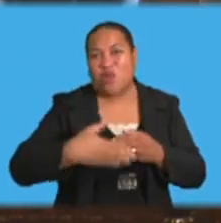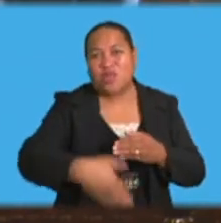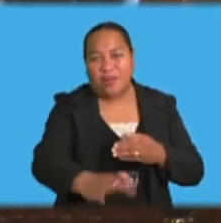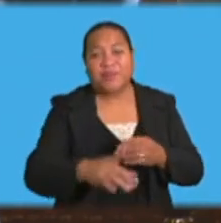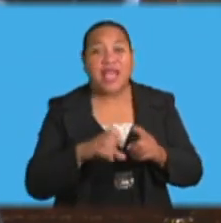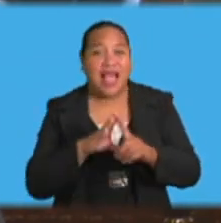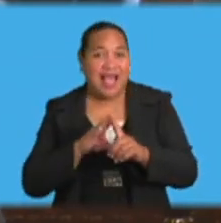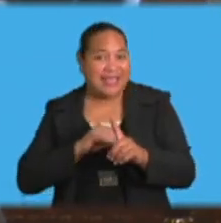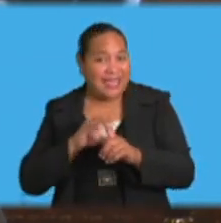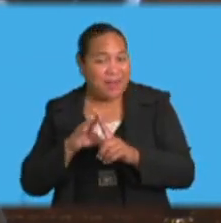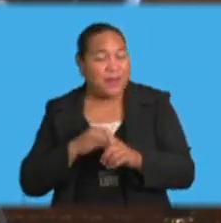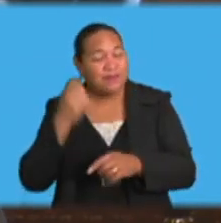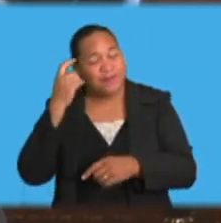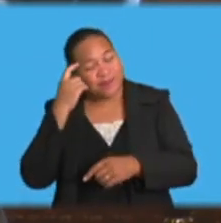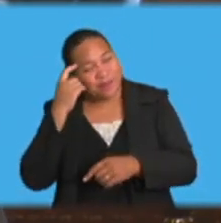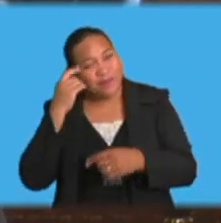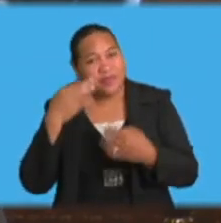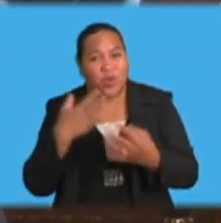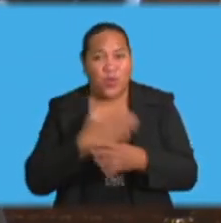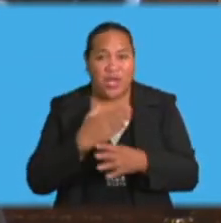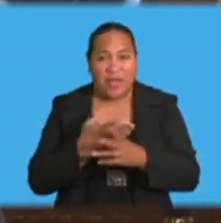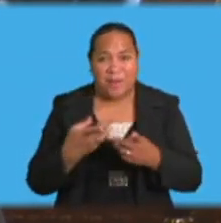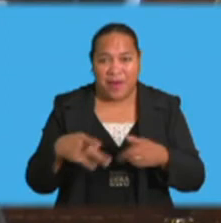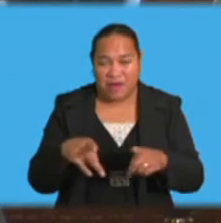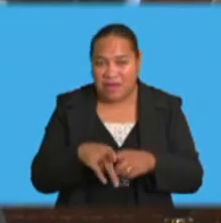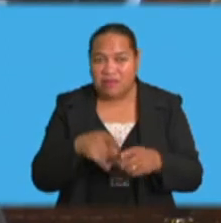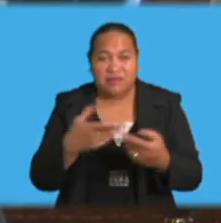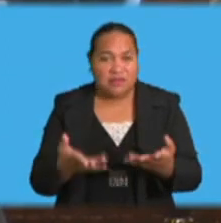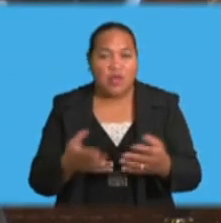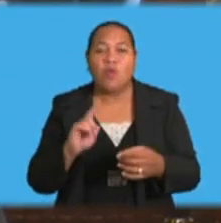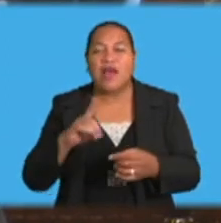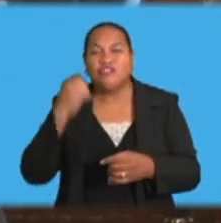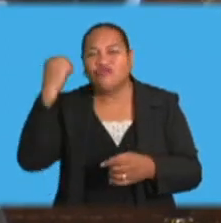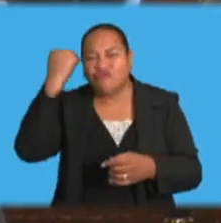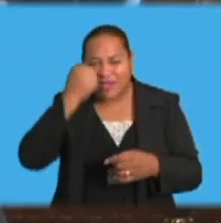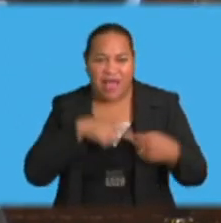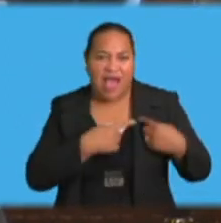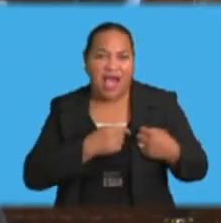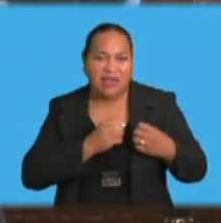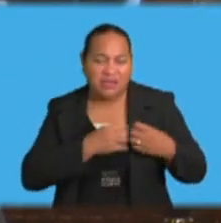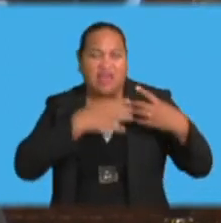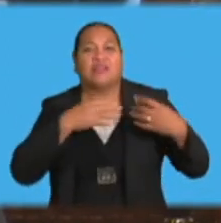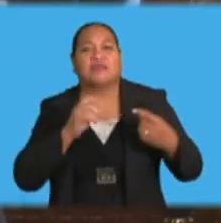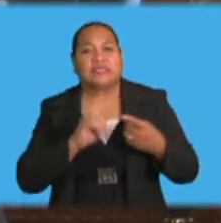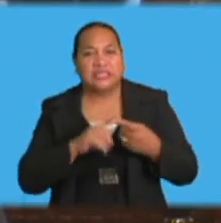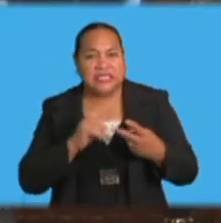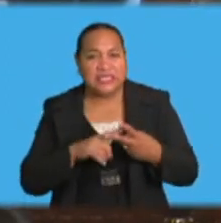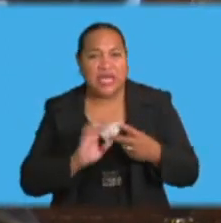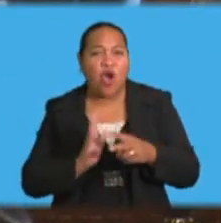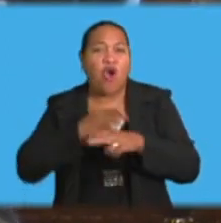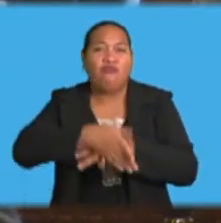examples that come easily to mind regarding work conditions that affect public health are stress-induced heart attacks, a culture of overtime